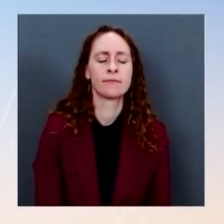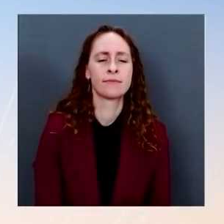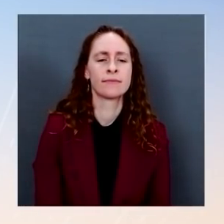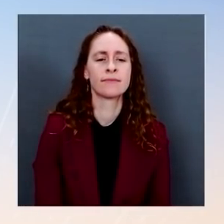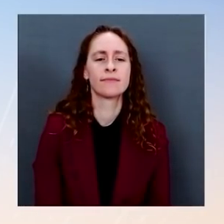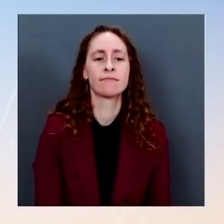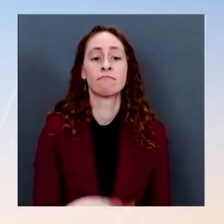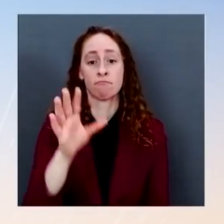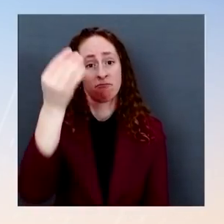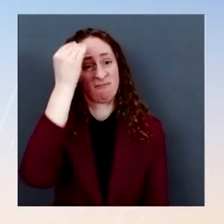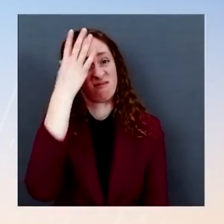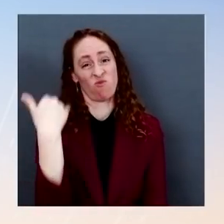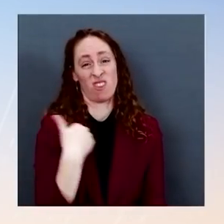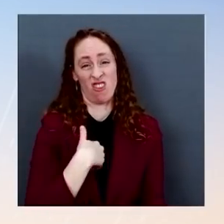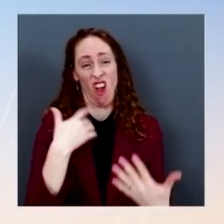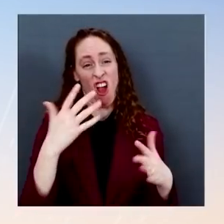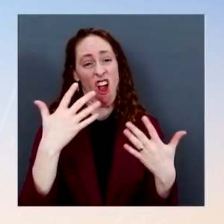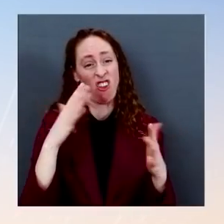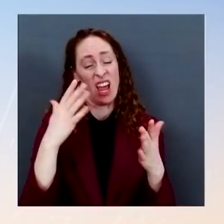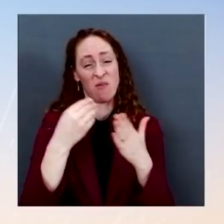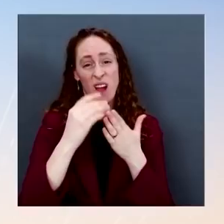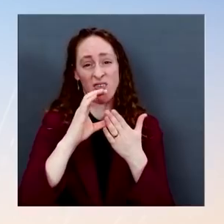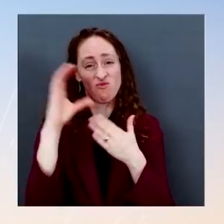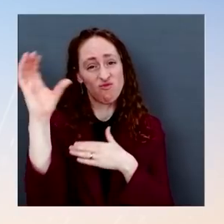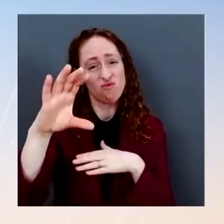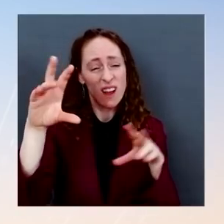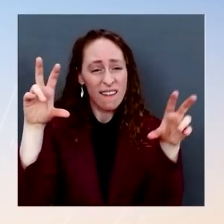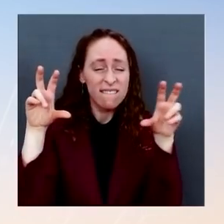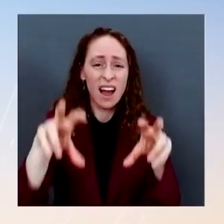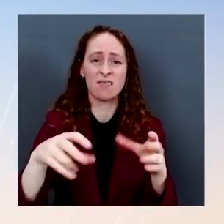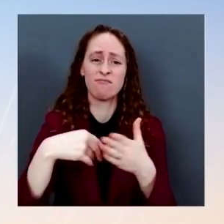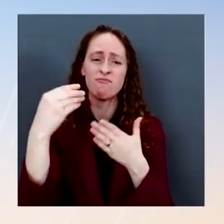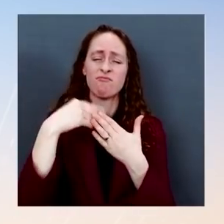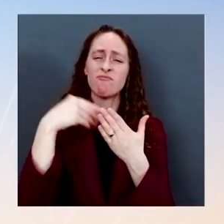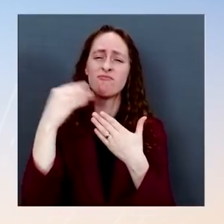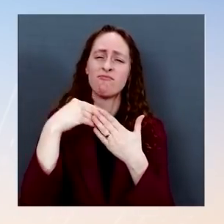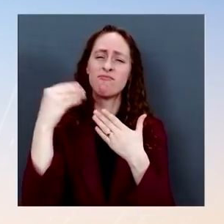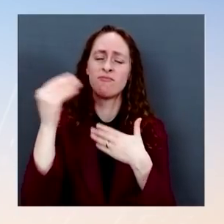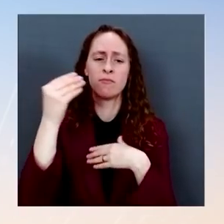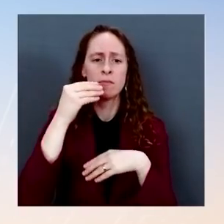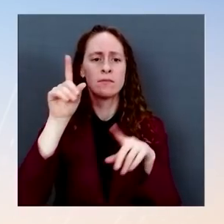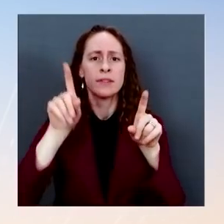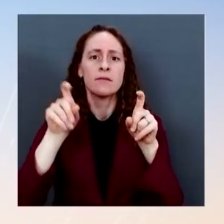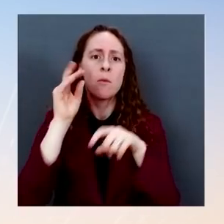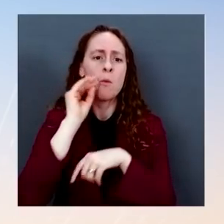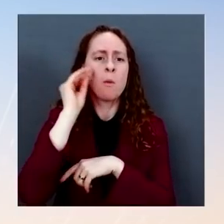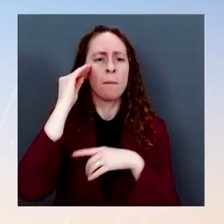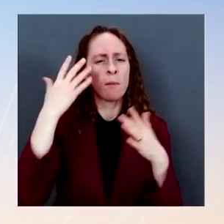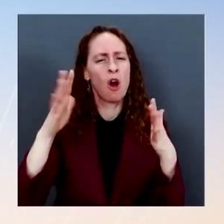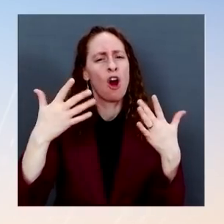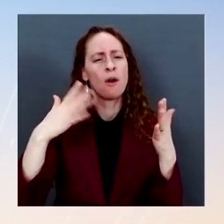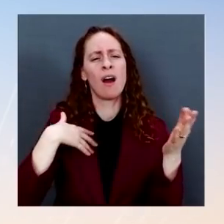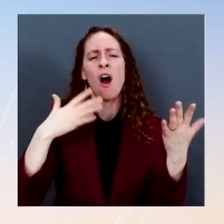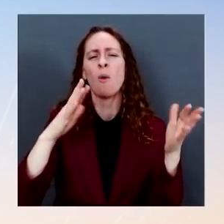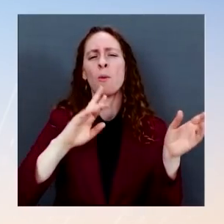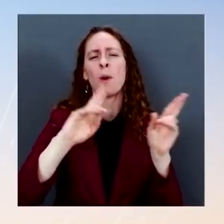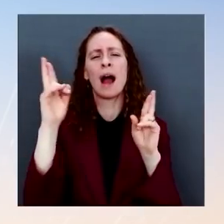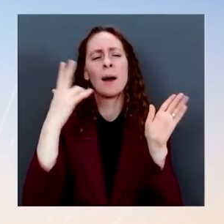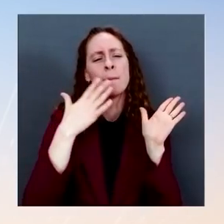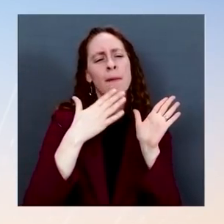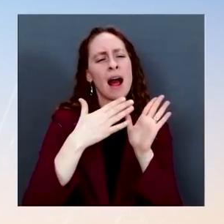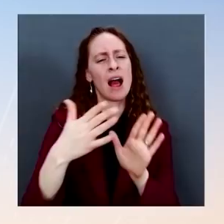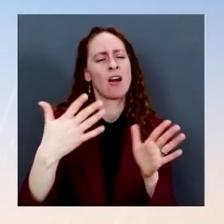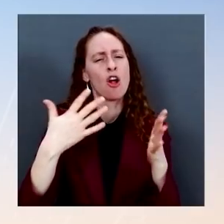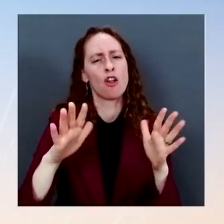into. And as I noted earlier, the president will have more to say tomorrow in his remarks about our efforts to expand access.